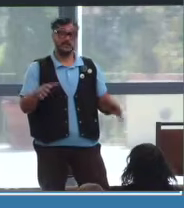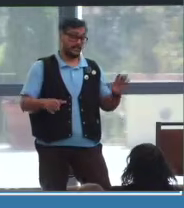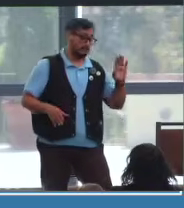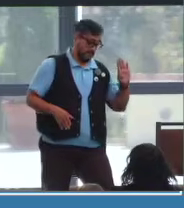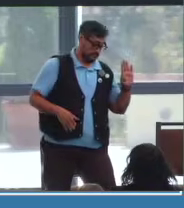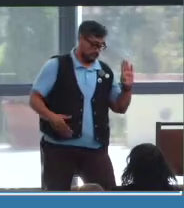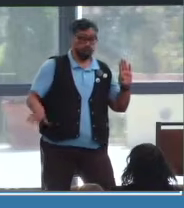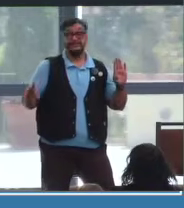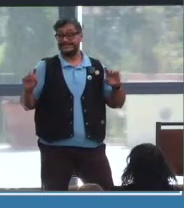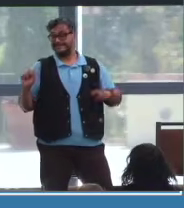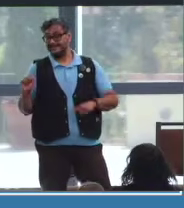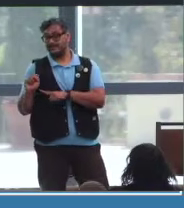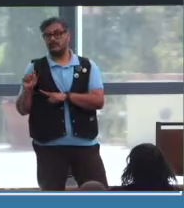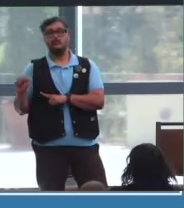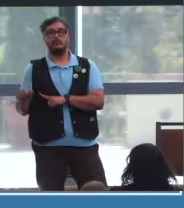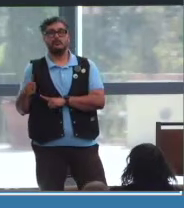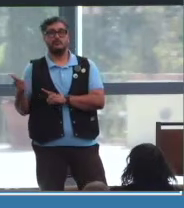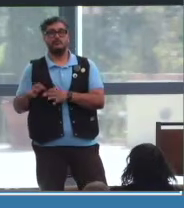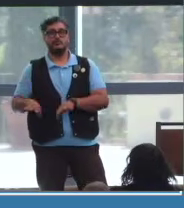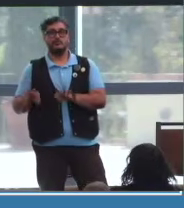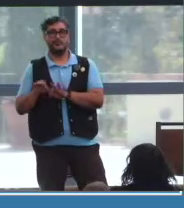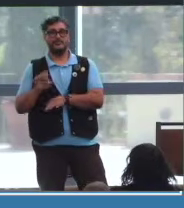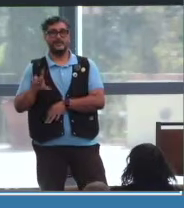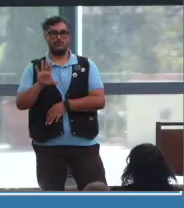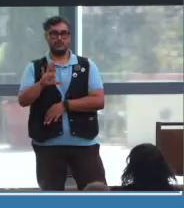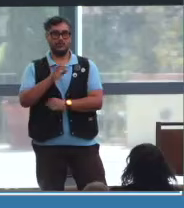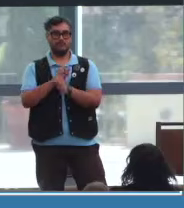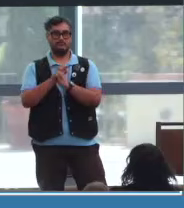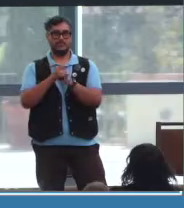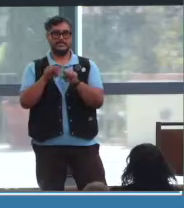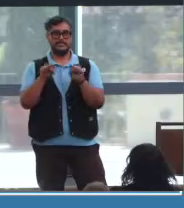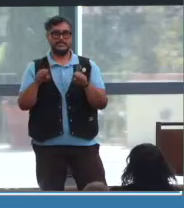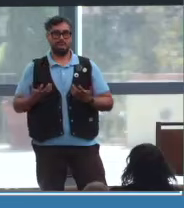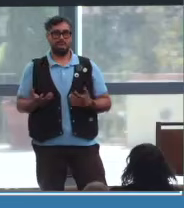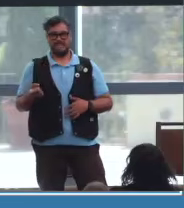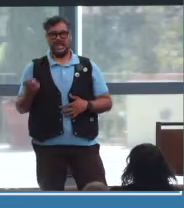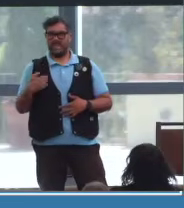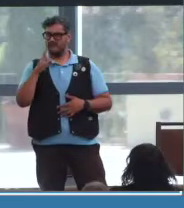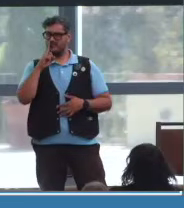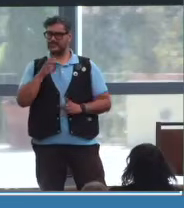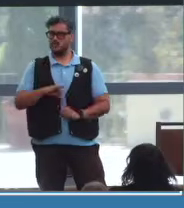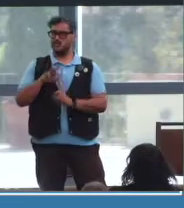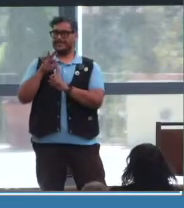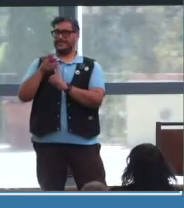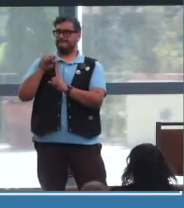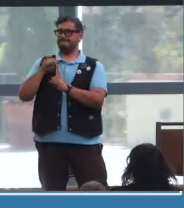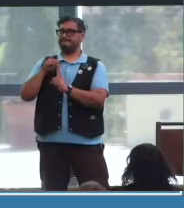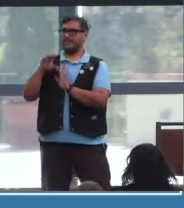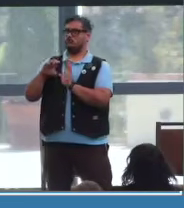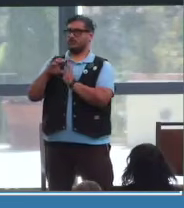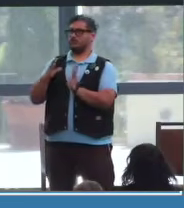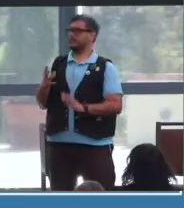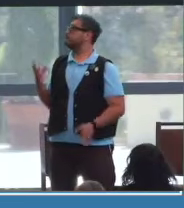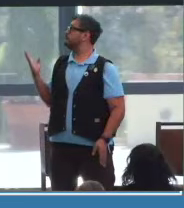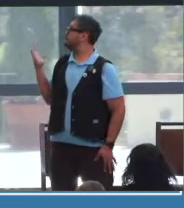cells. T cells are also another critical cell in the immune system. They have unique characteristics. As you see here, it says